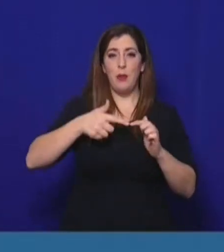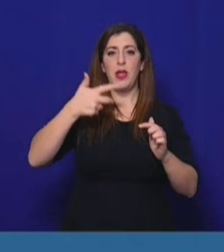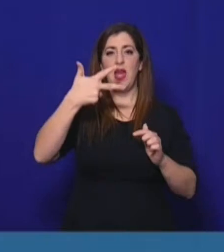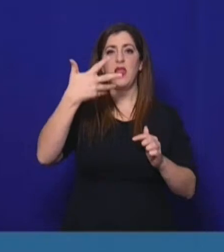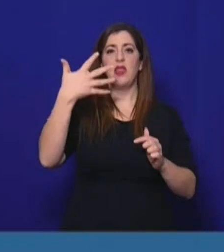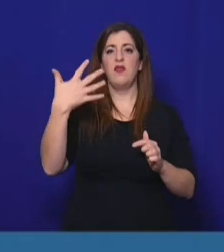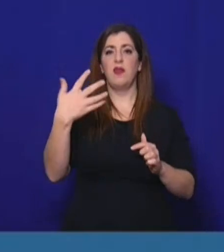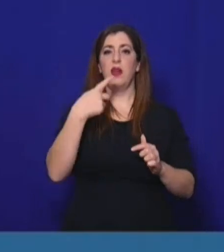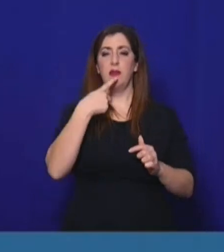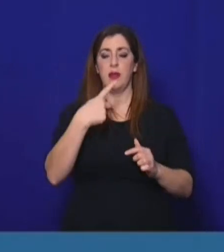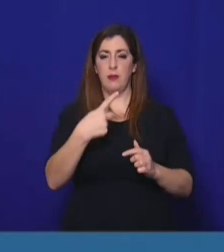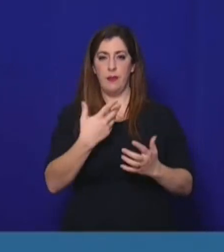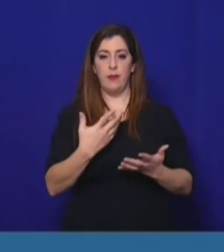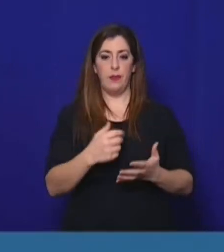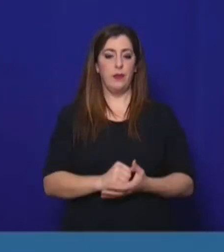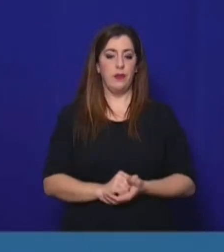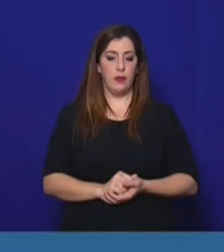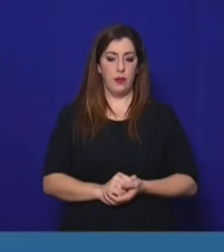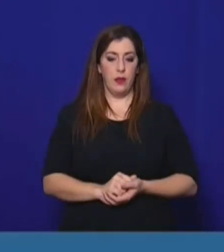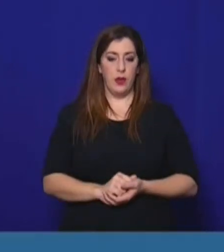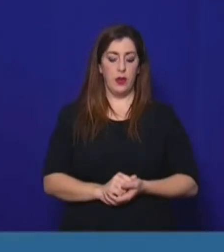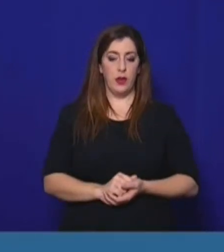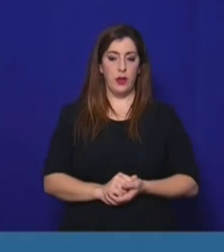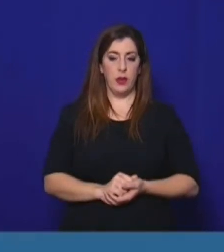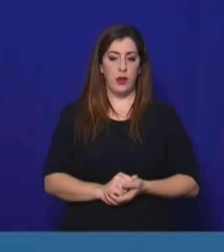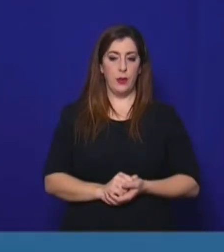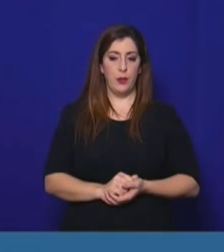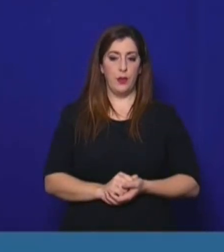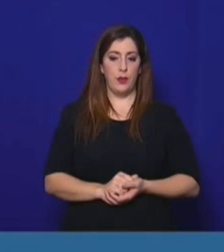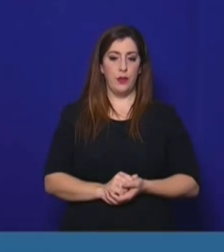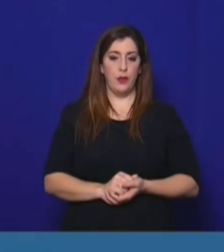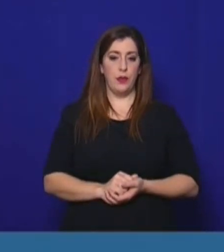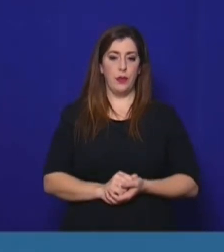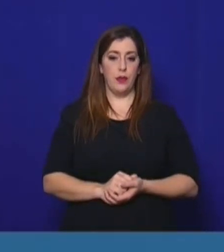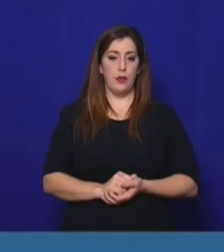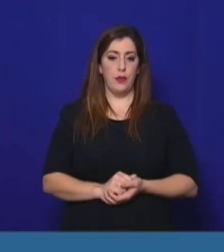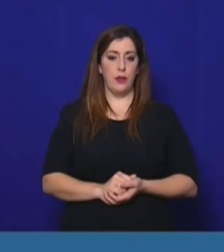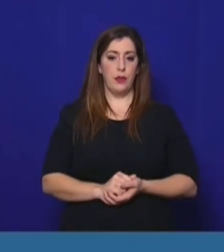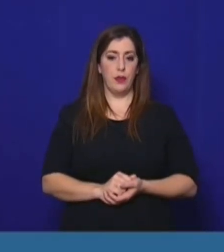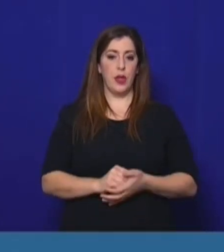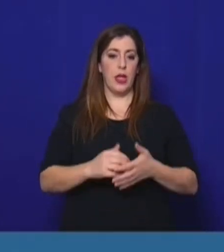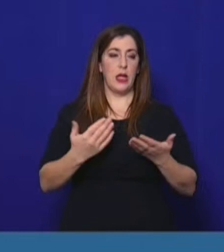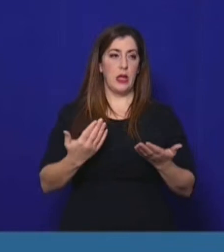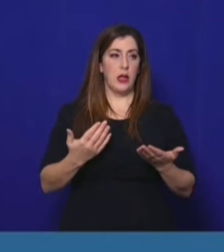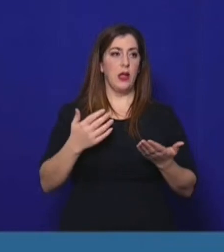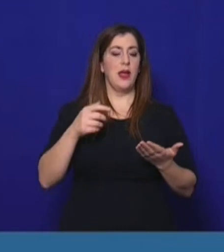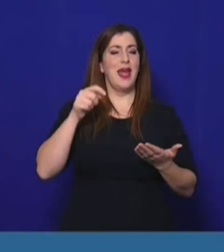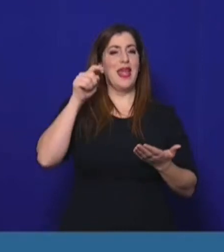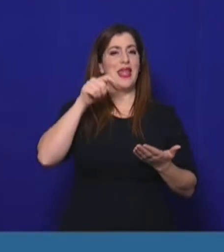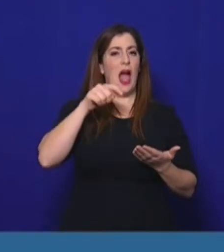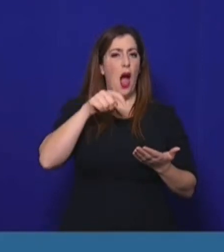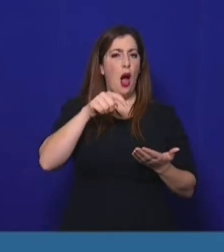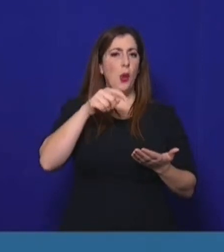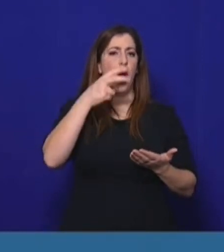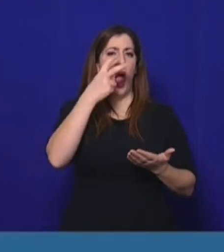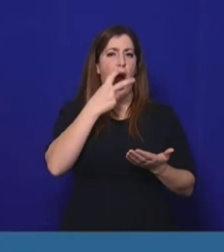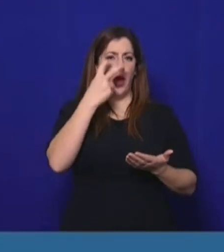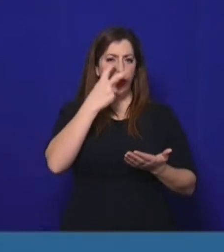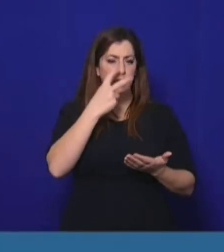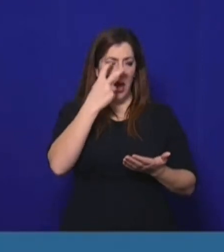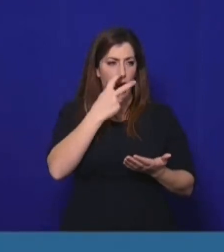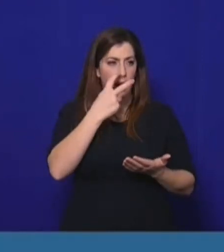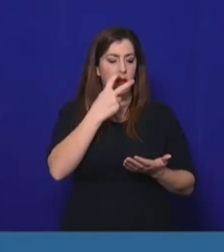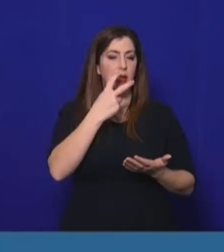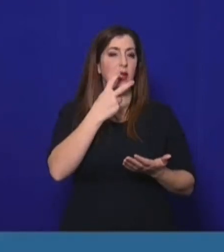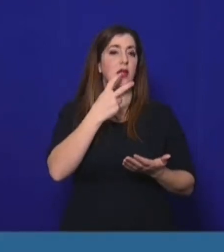jirċivu l-istedina. Dawk l-anzjani li għandhom aktar minn 85 sena li mhumiex imsieħba mal-home care imma li forsi għandhom problema